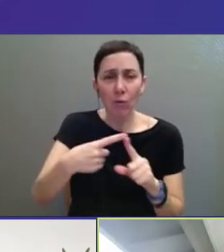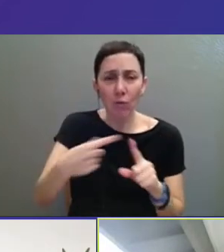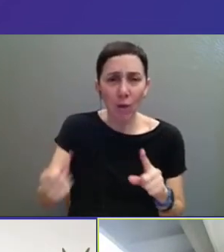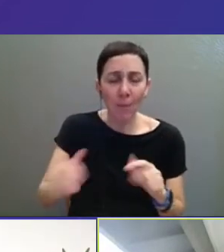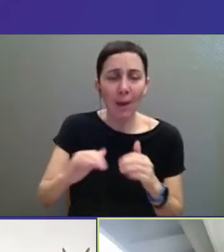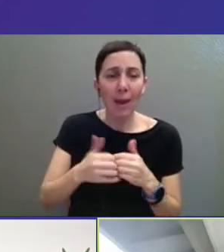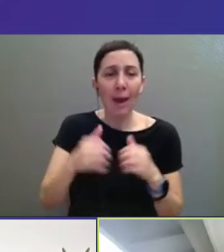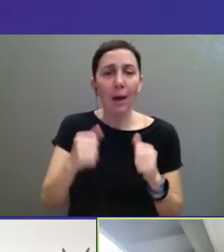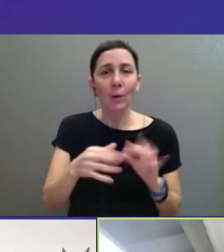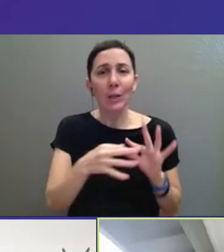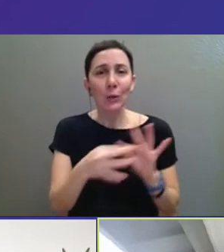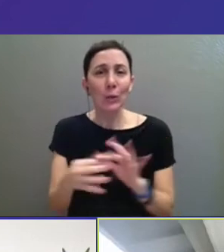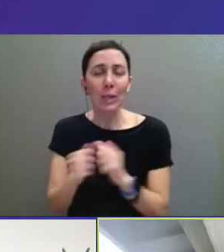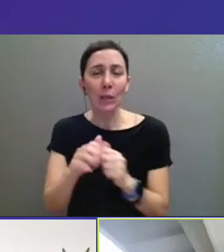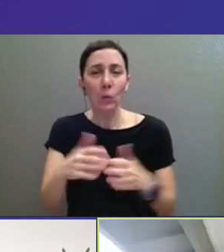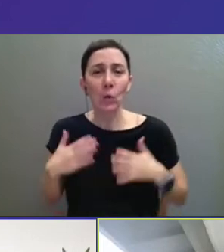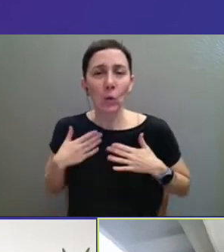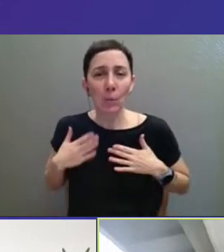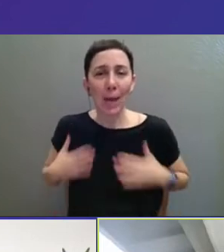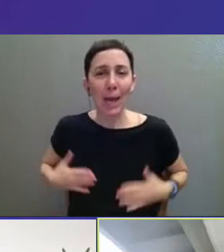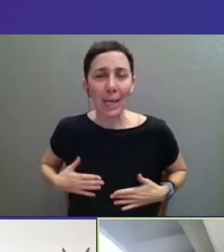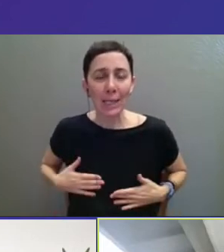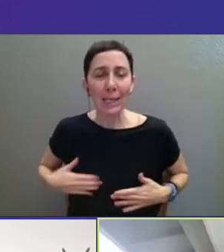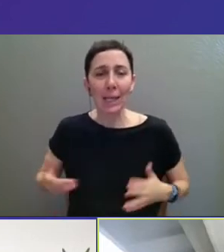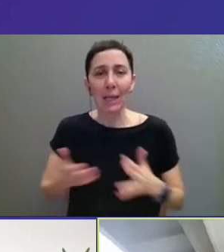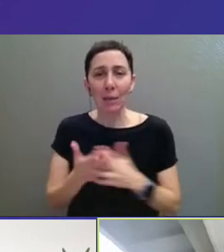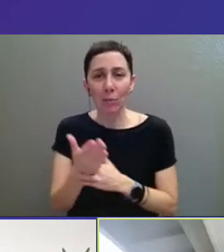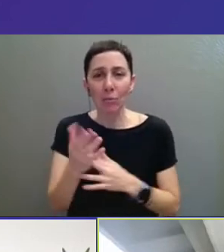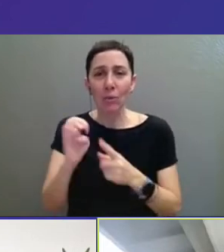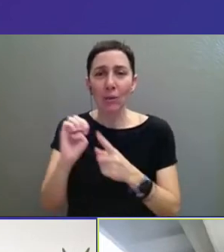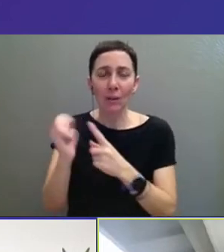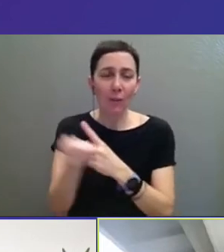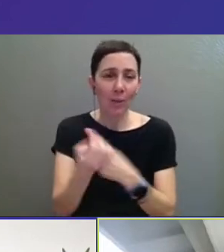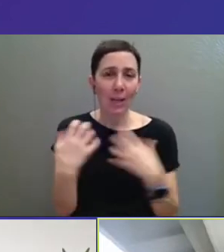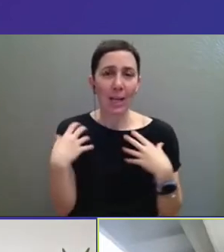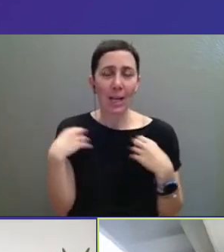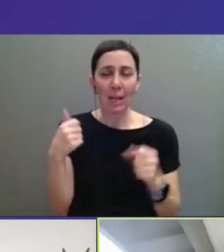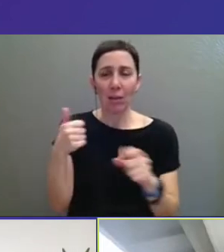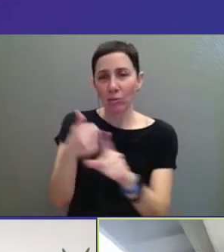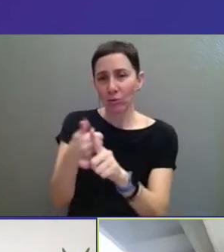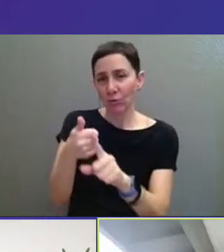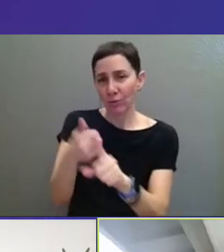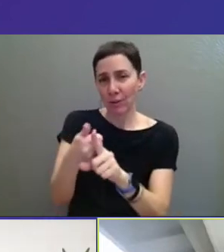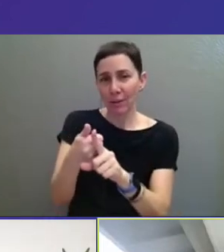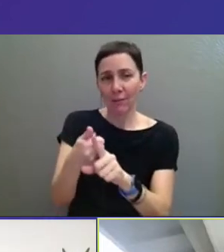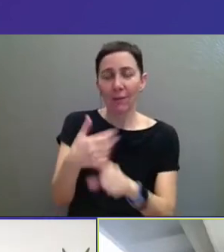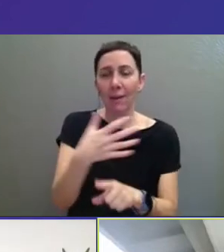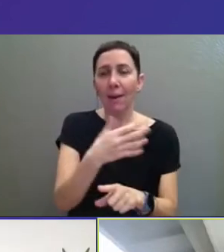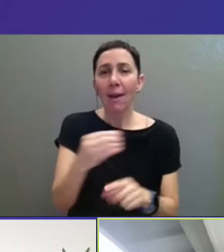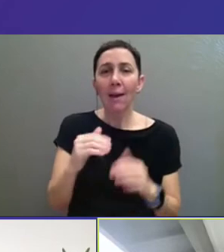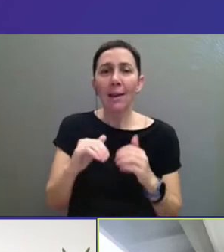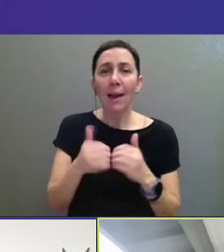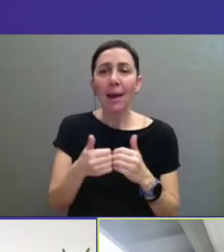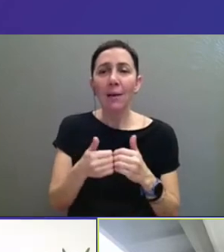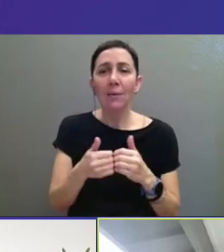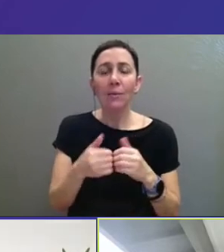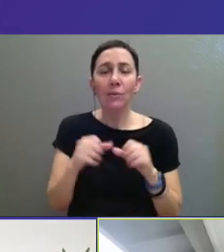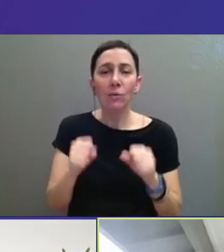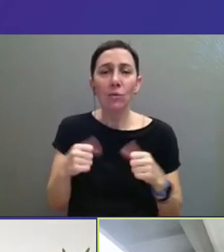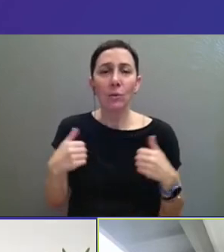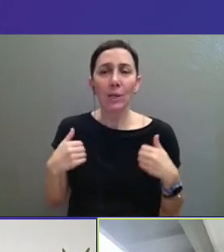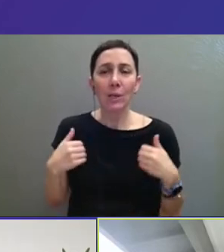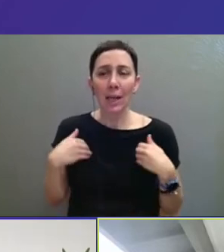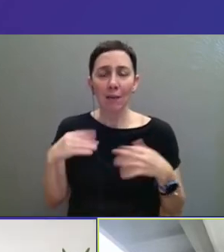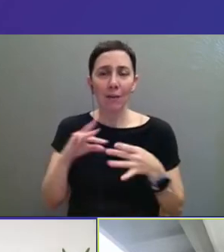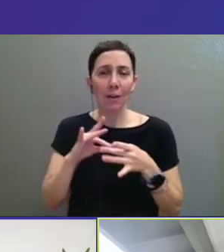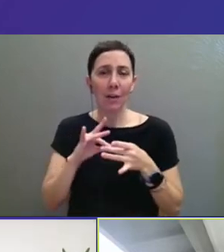own physical body and through the environment around you can heal yourself, and then how can you have that relationship,